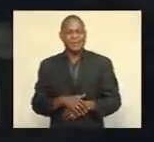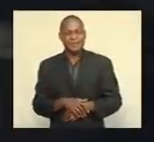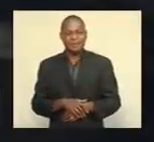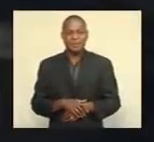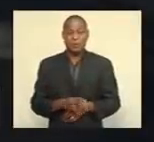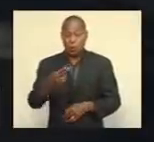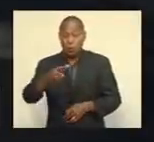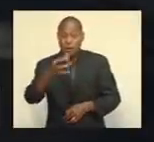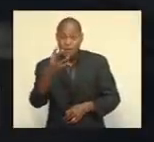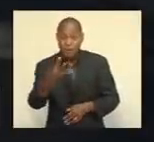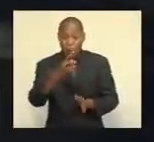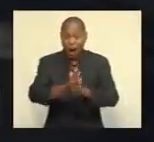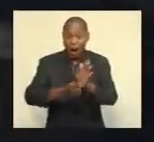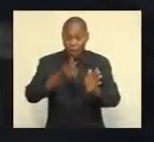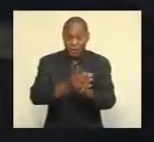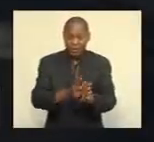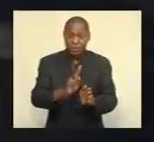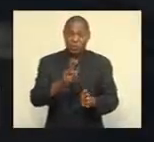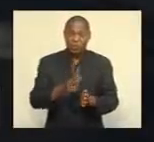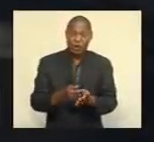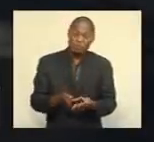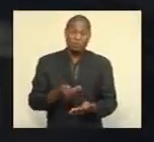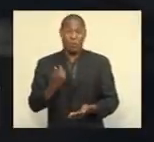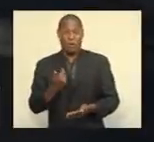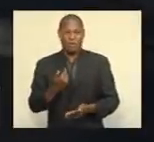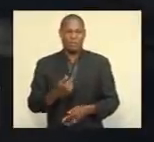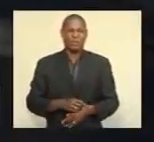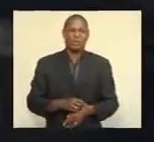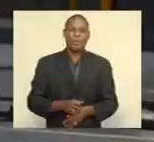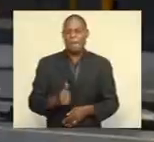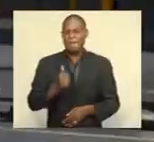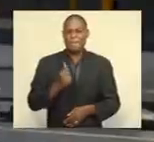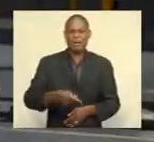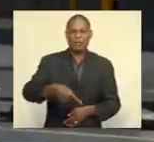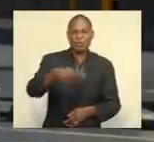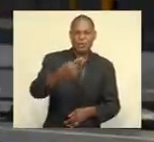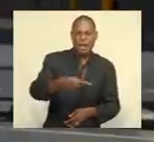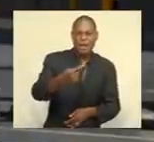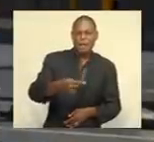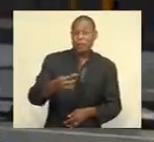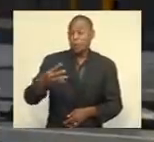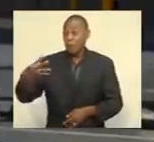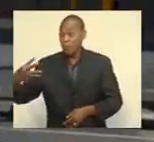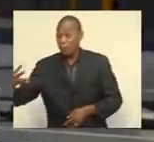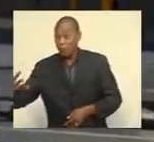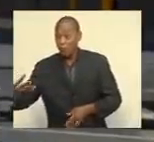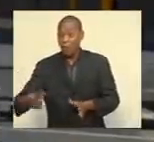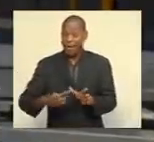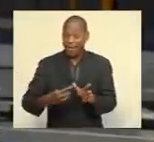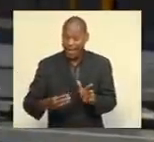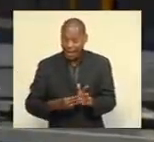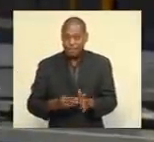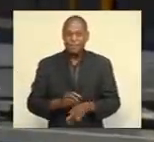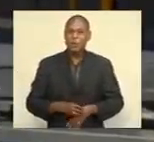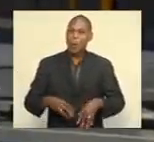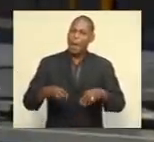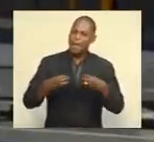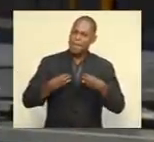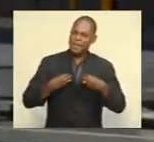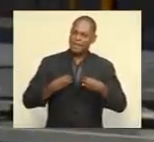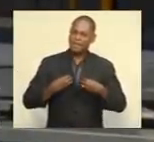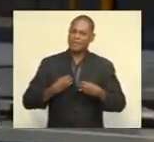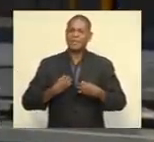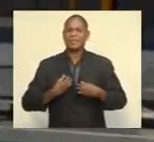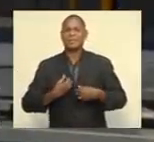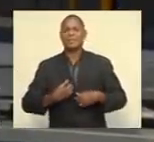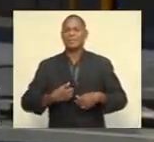24-hour curfew has been lifted and reverted from 11 p.m. to 4 a.m. in the Nandi and Lautoka areas, businesses have also been allowed to